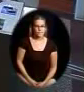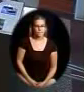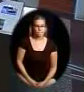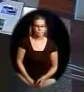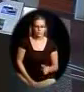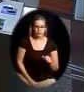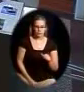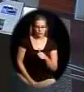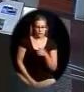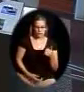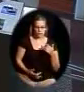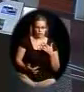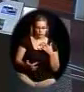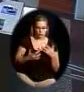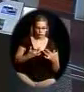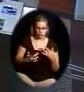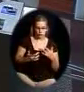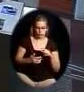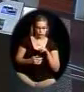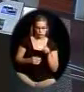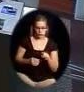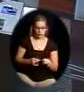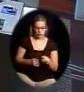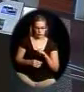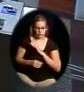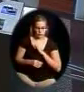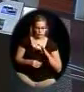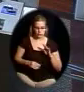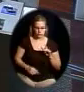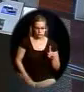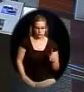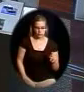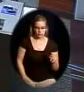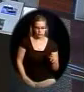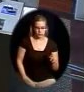Any concerns or any questions on behalf of the board?